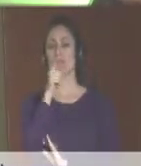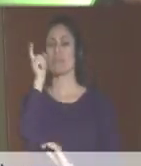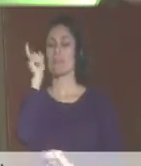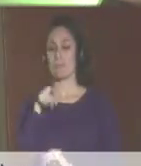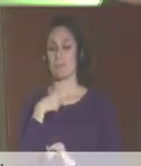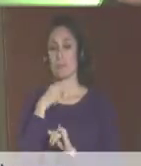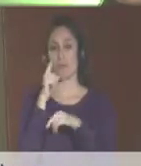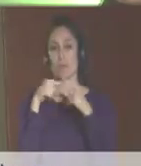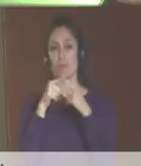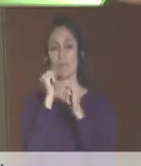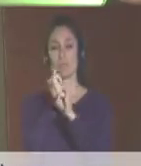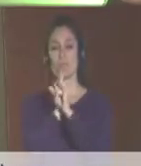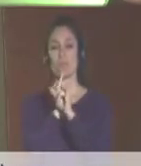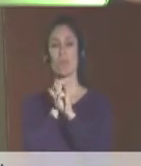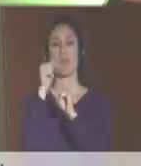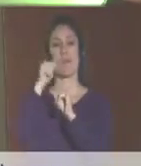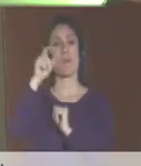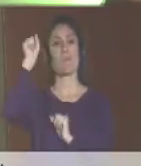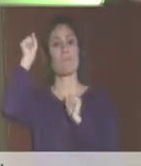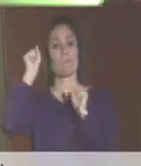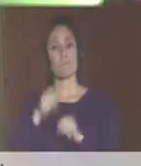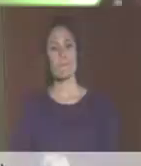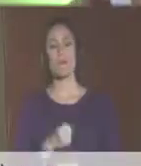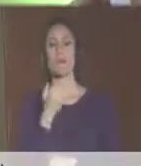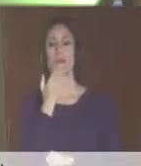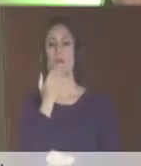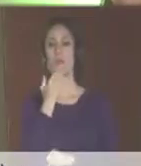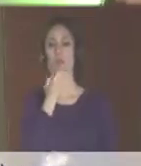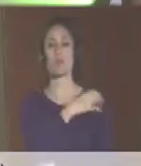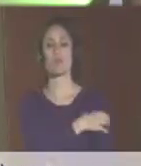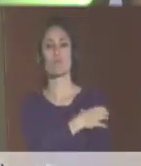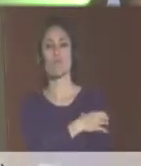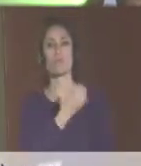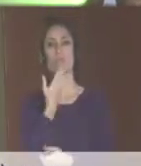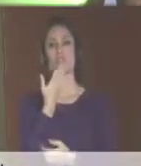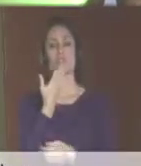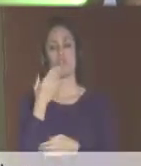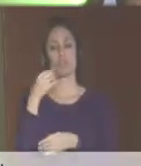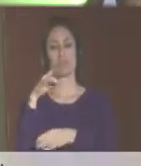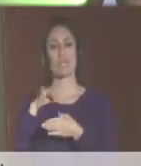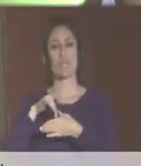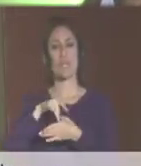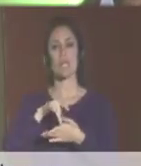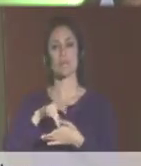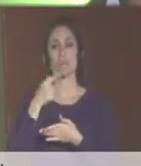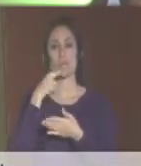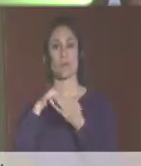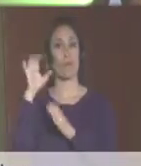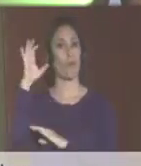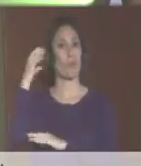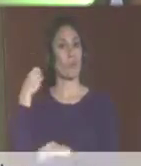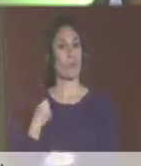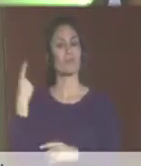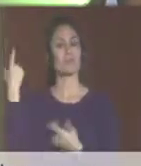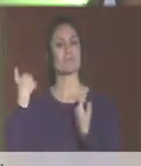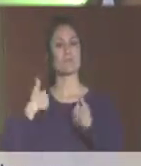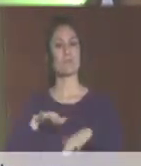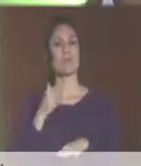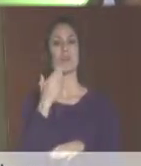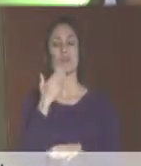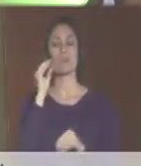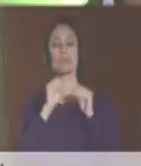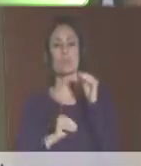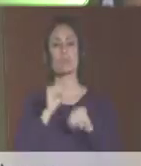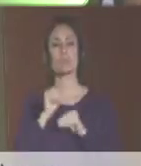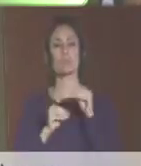perspective, but that our institutions should be able to generate, for example, a risk management committee, which in the